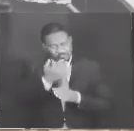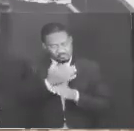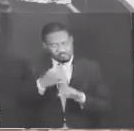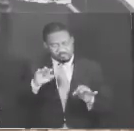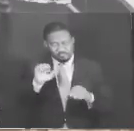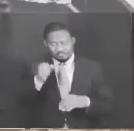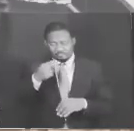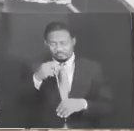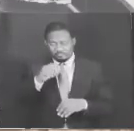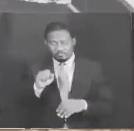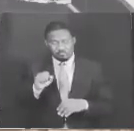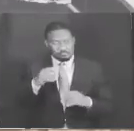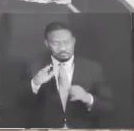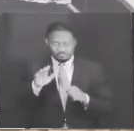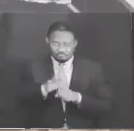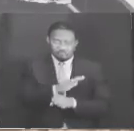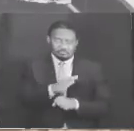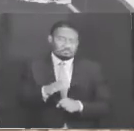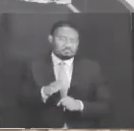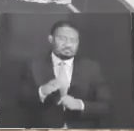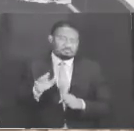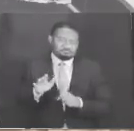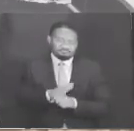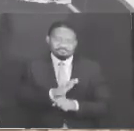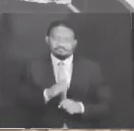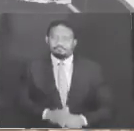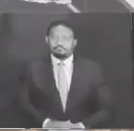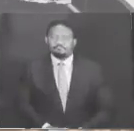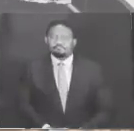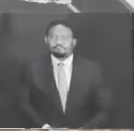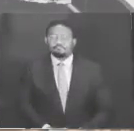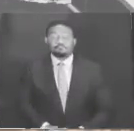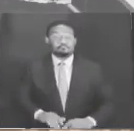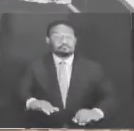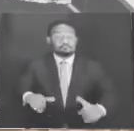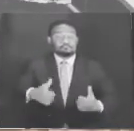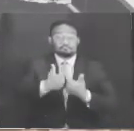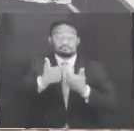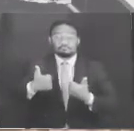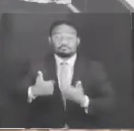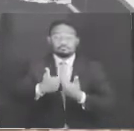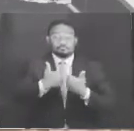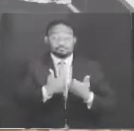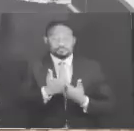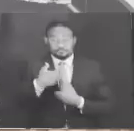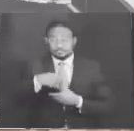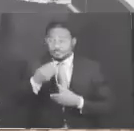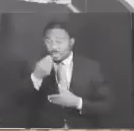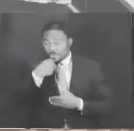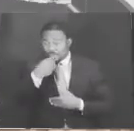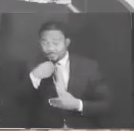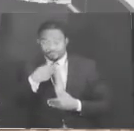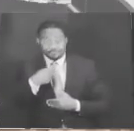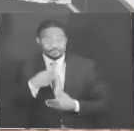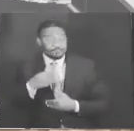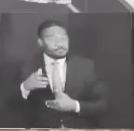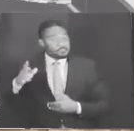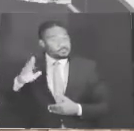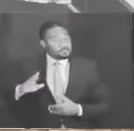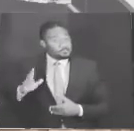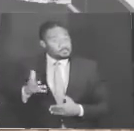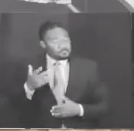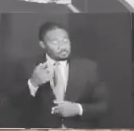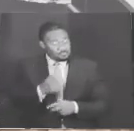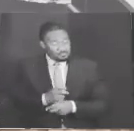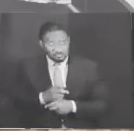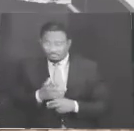Fund. Subsequently, the challenges, including feeding, which previously impedes the